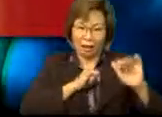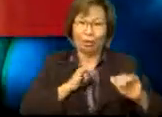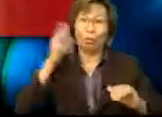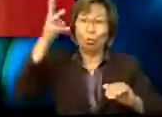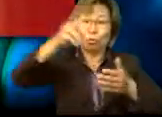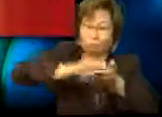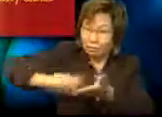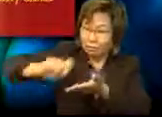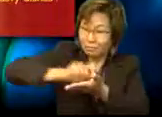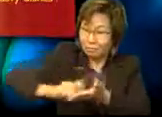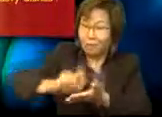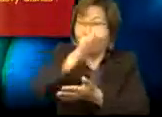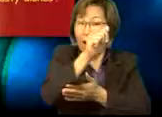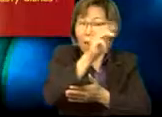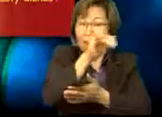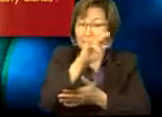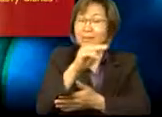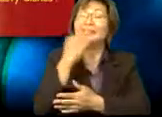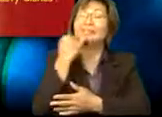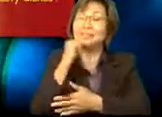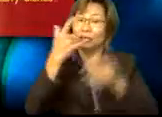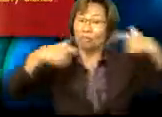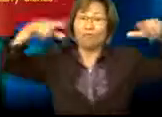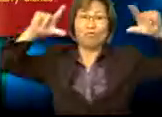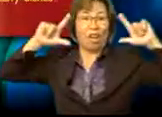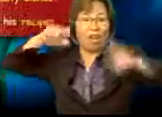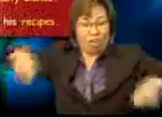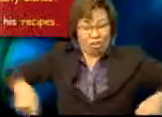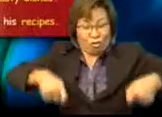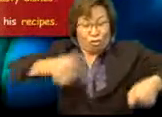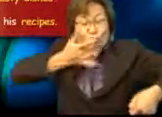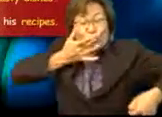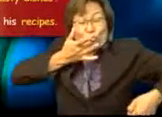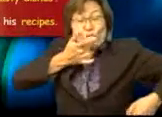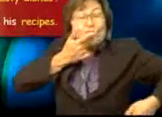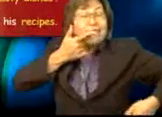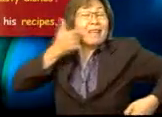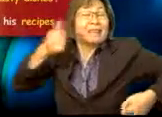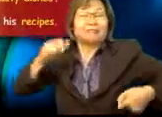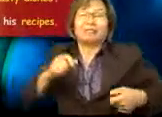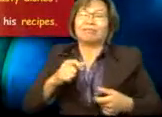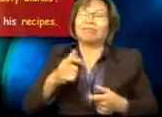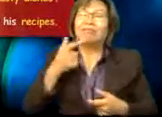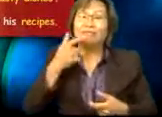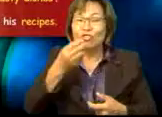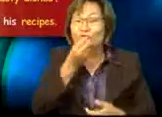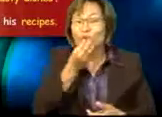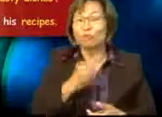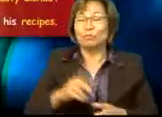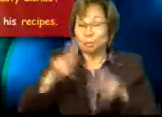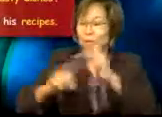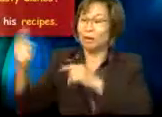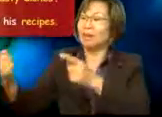Amin is famous. He cooks tasty dishes. People come to see him for his